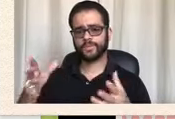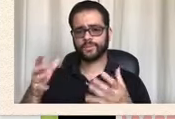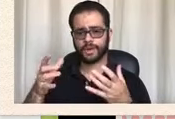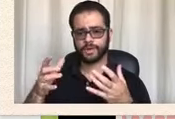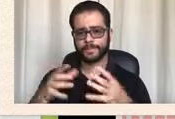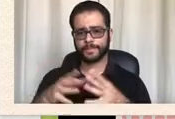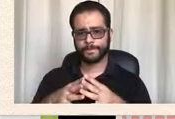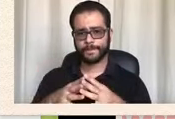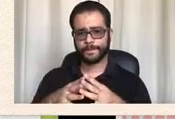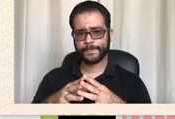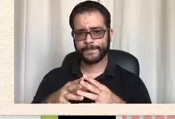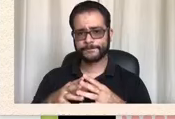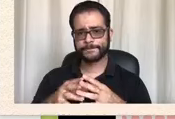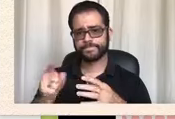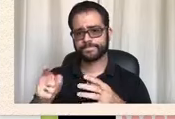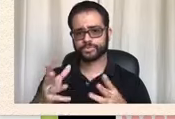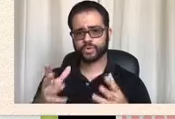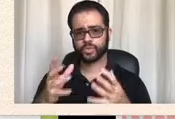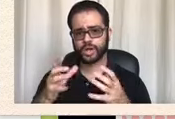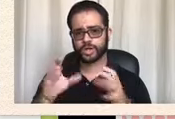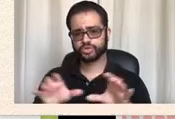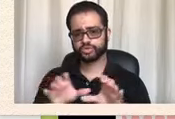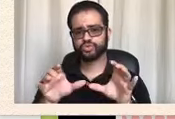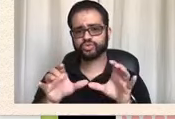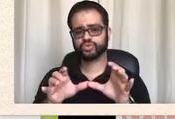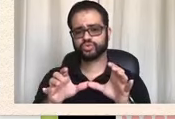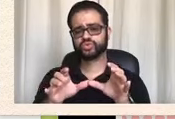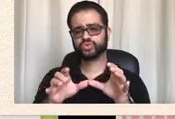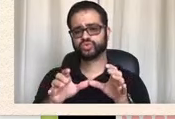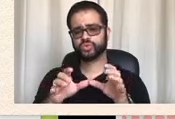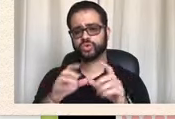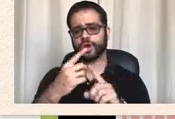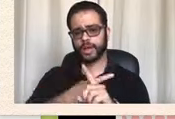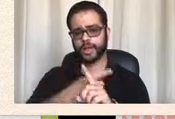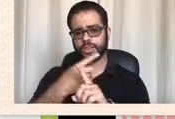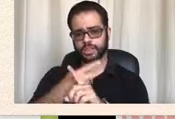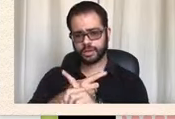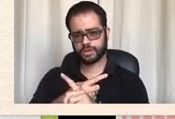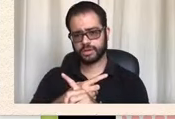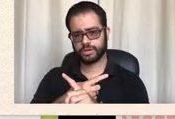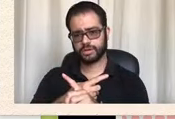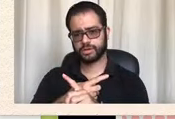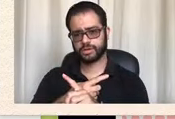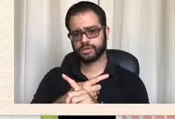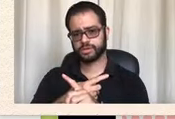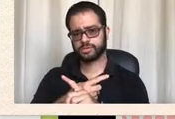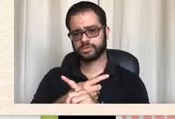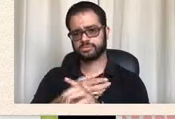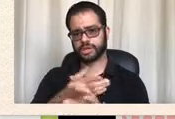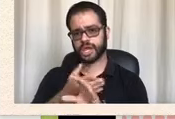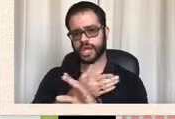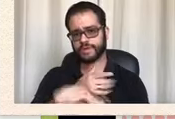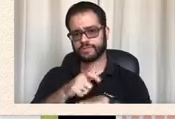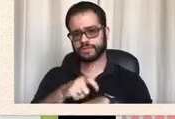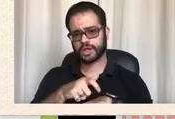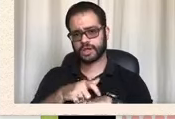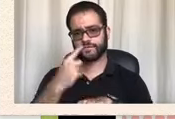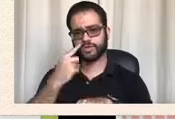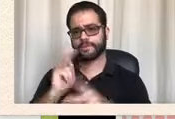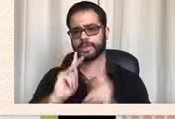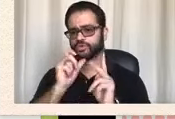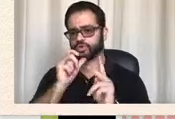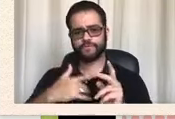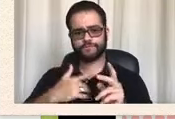You want to do it like a month or two ahead, so the people won't be rushed to do